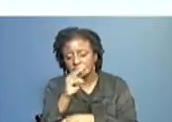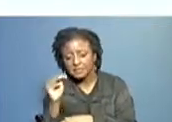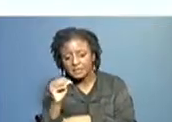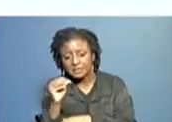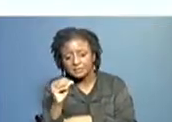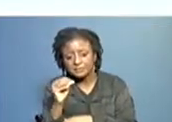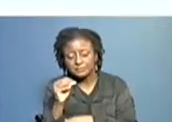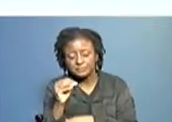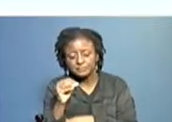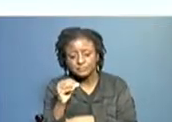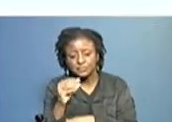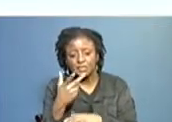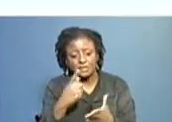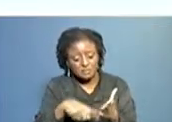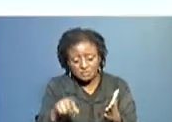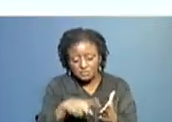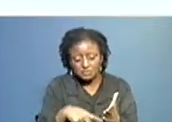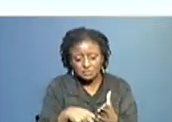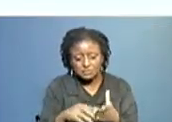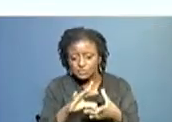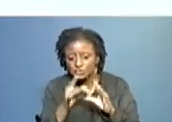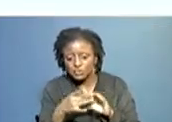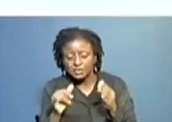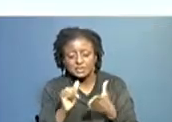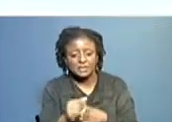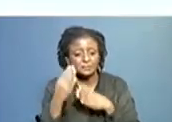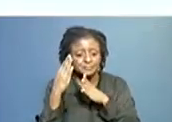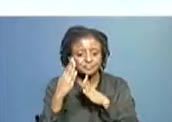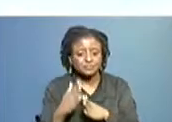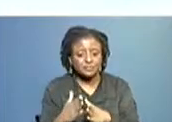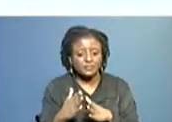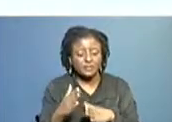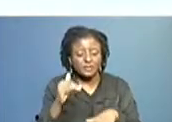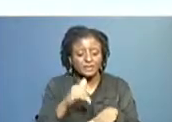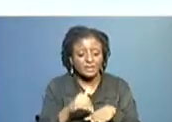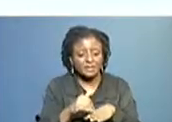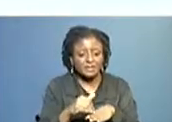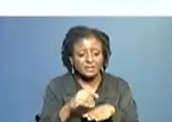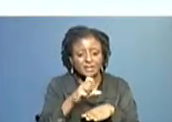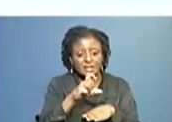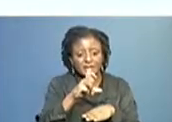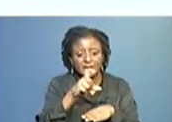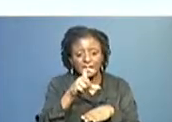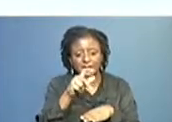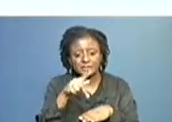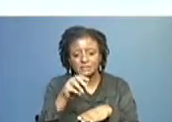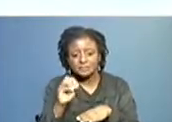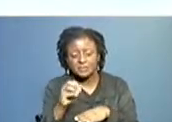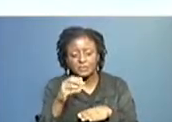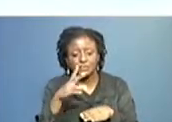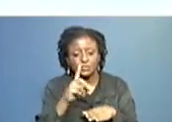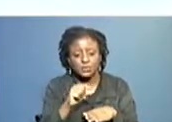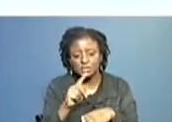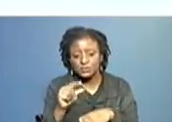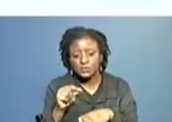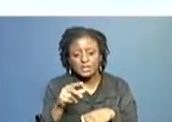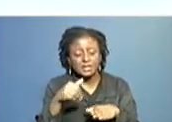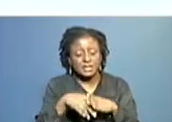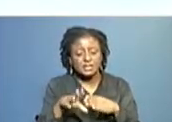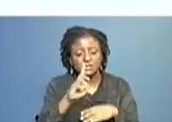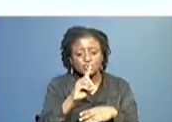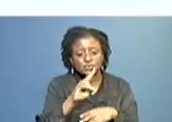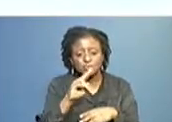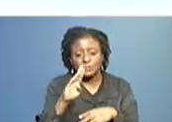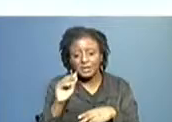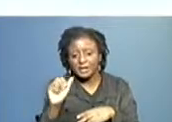to dispel rumors that Bahamians attending World Expo 2020 in Dubai were stranded. Ramming says the telecommunications company in